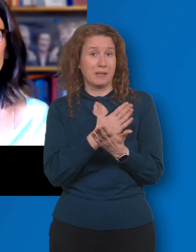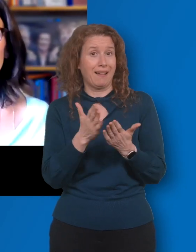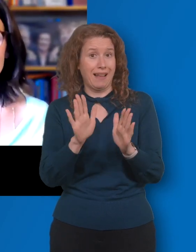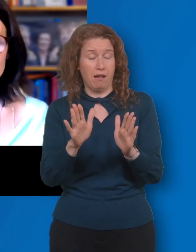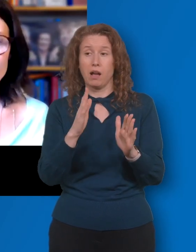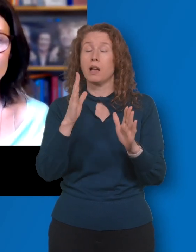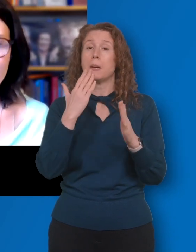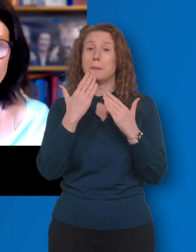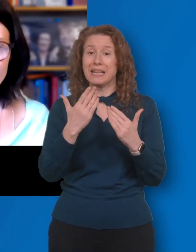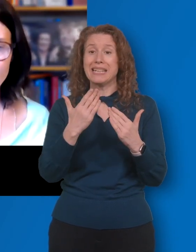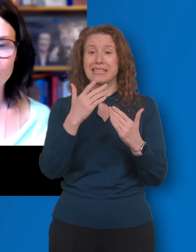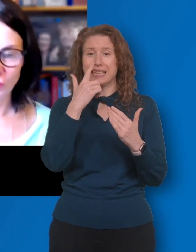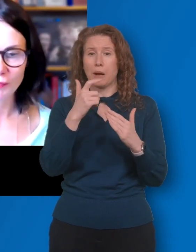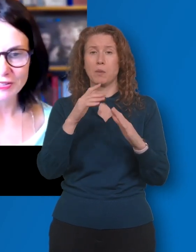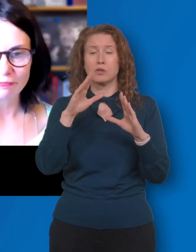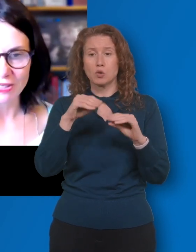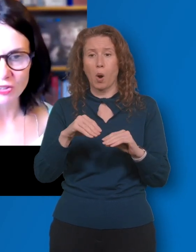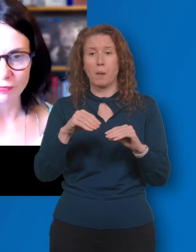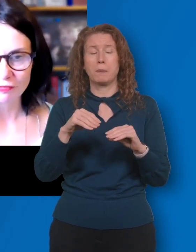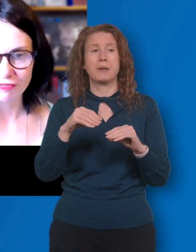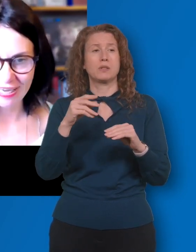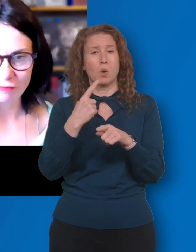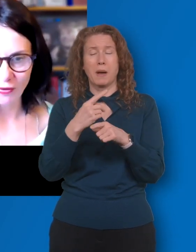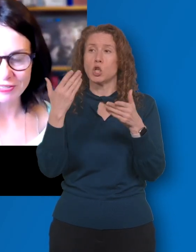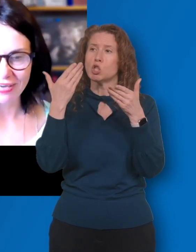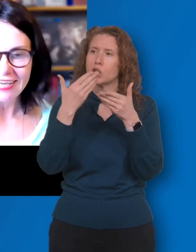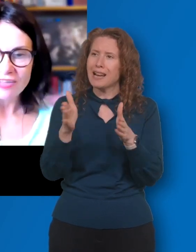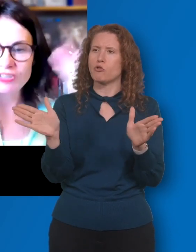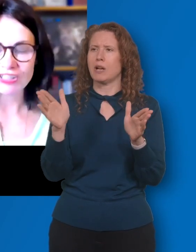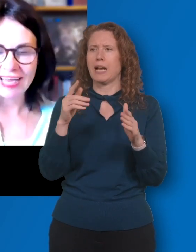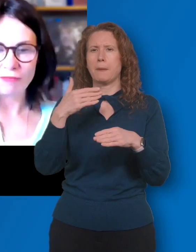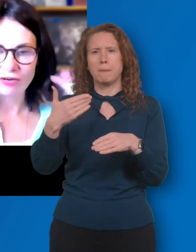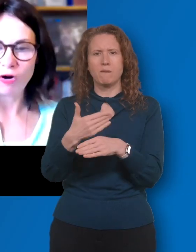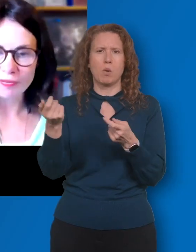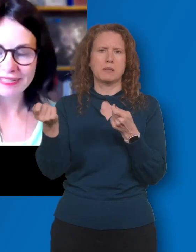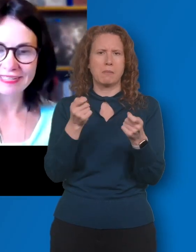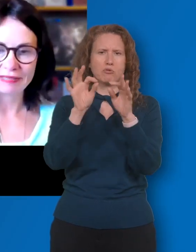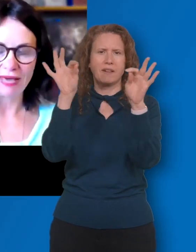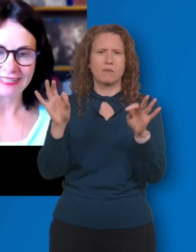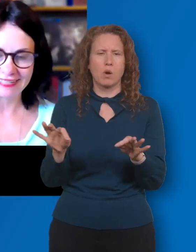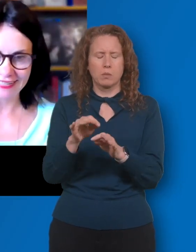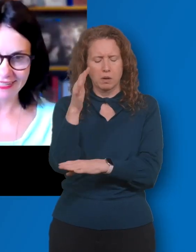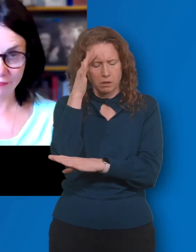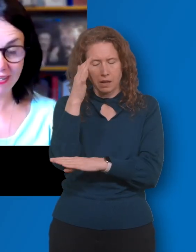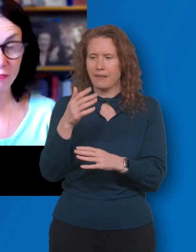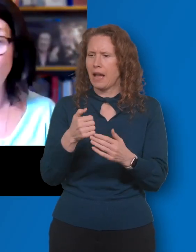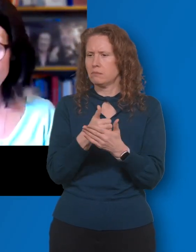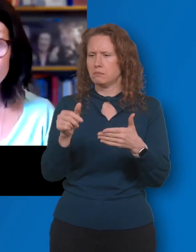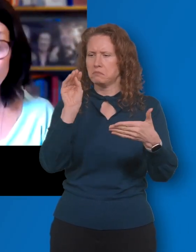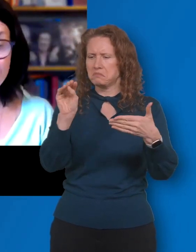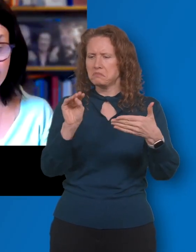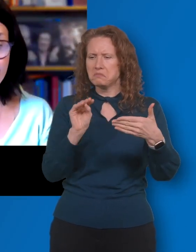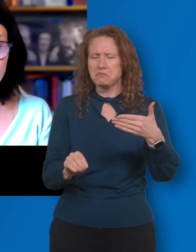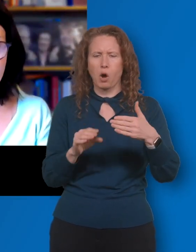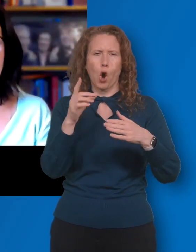we do away with generic performance management frameworks, right? The generic competency-based systems that we